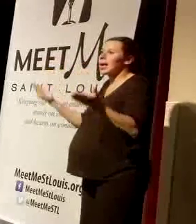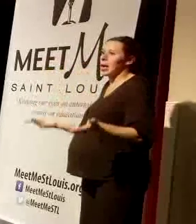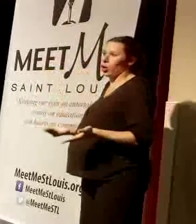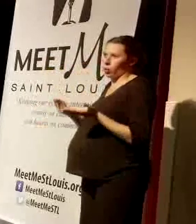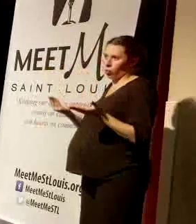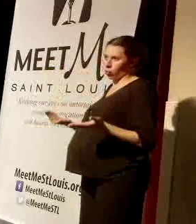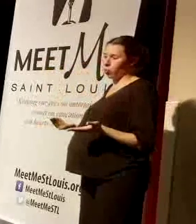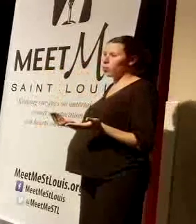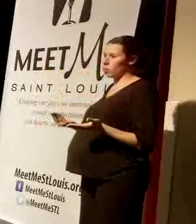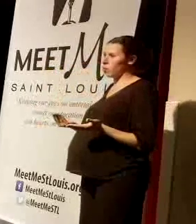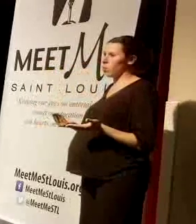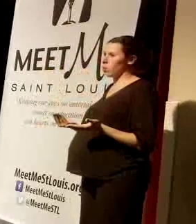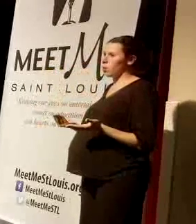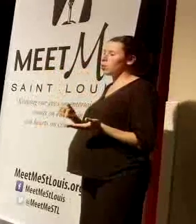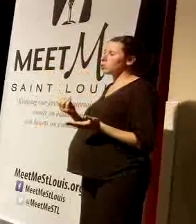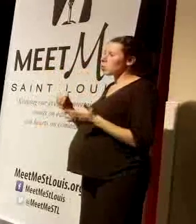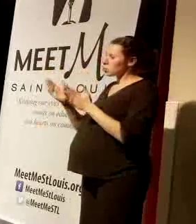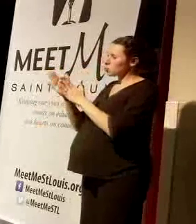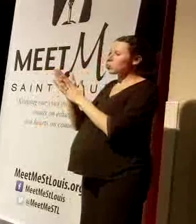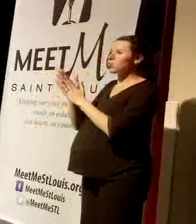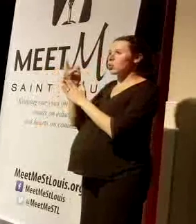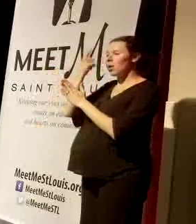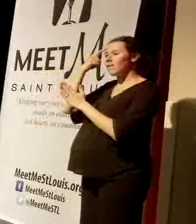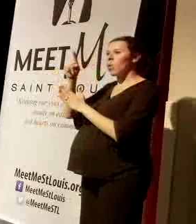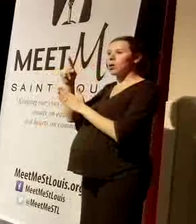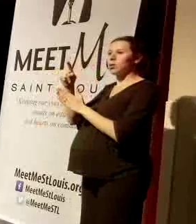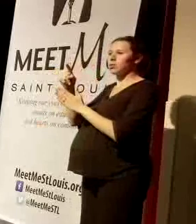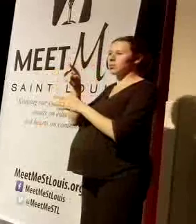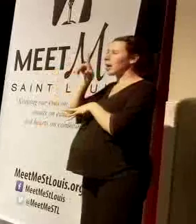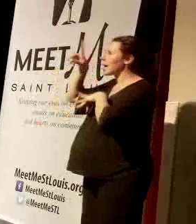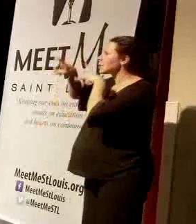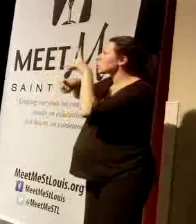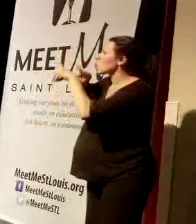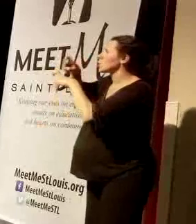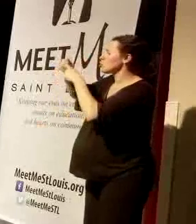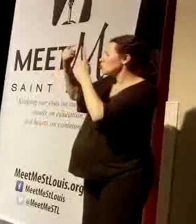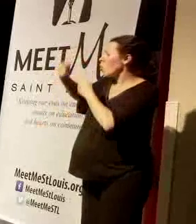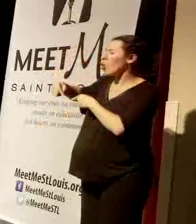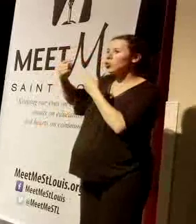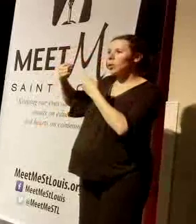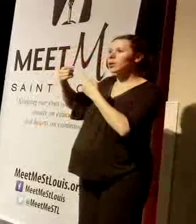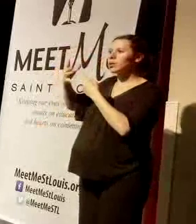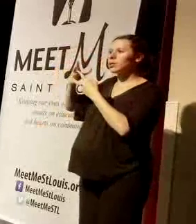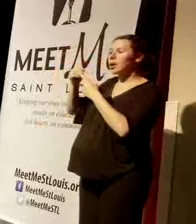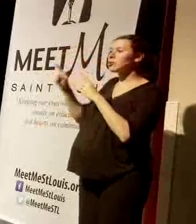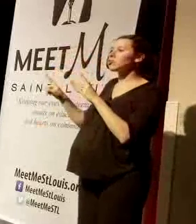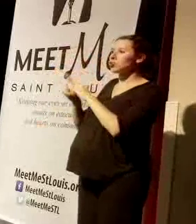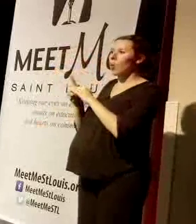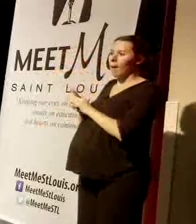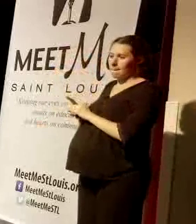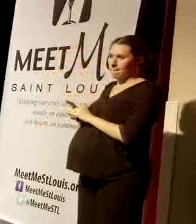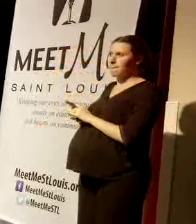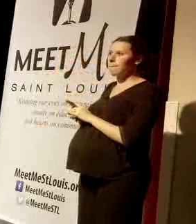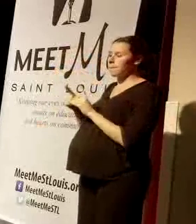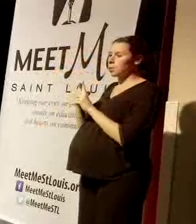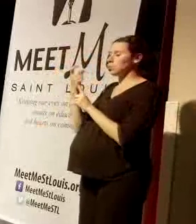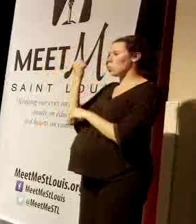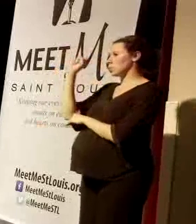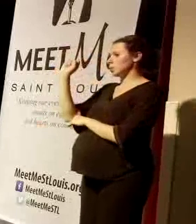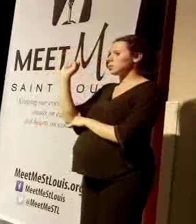salute all of you for caring enough, for asking questions, for arguing, and for showing up to protest.